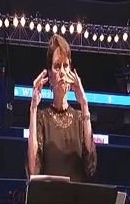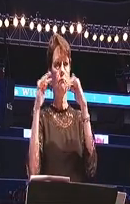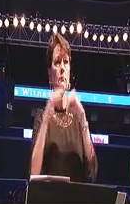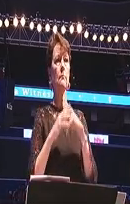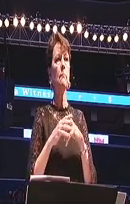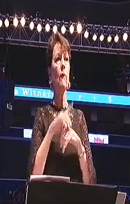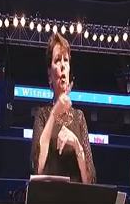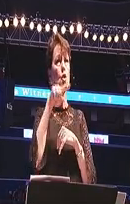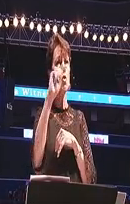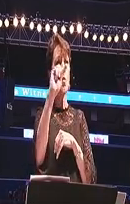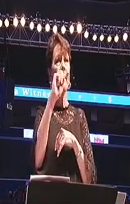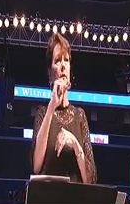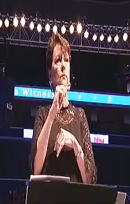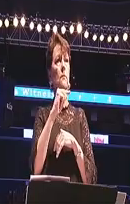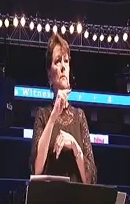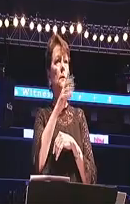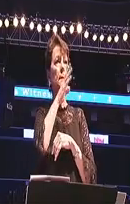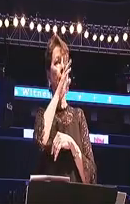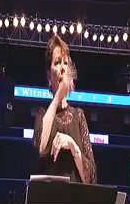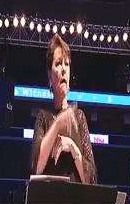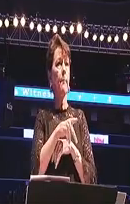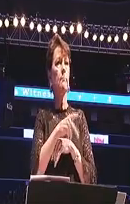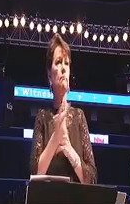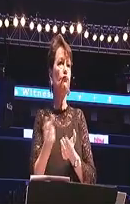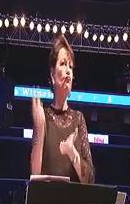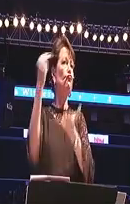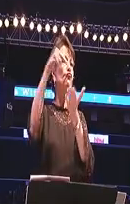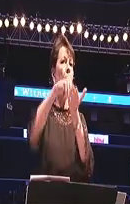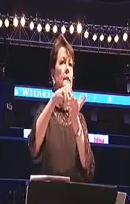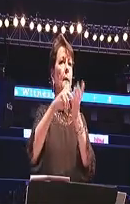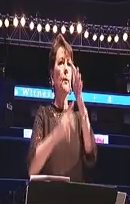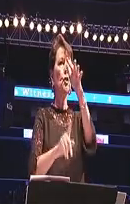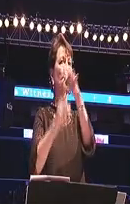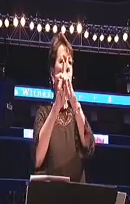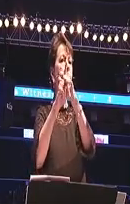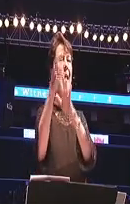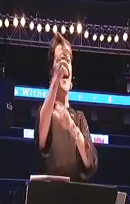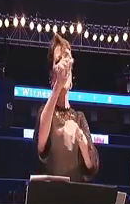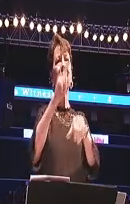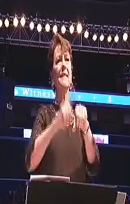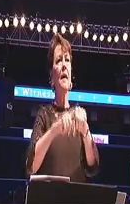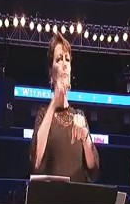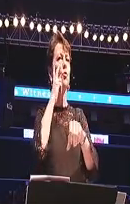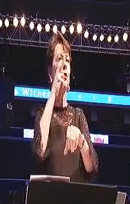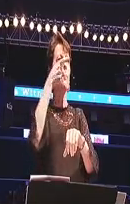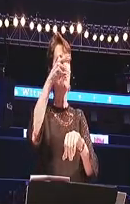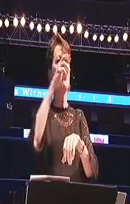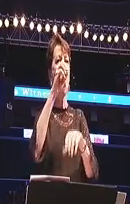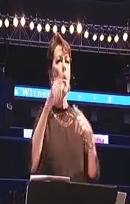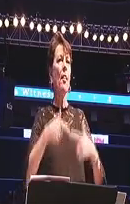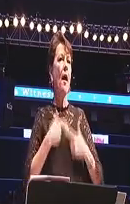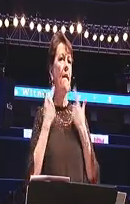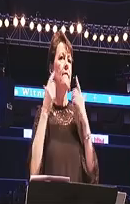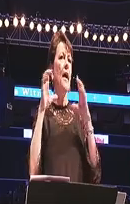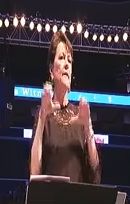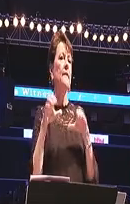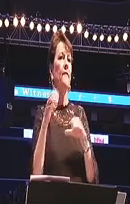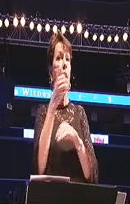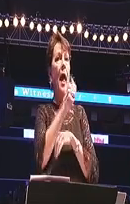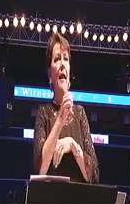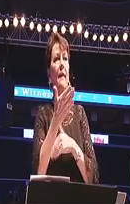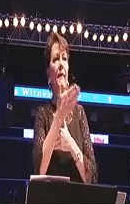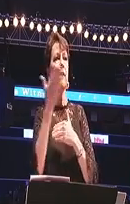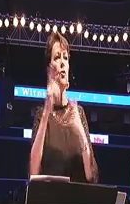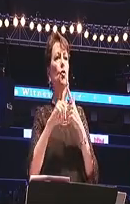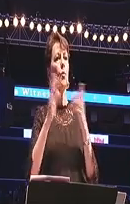up and show up anywhere there is a pro-life activity or anything to promote life. You rise